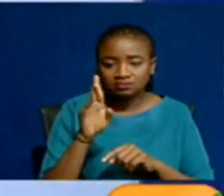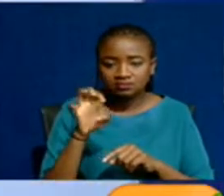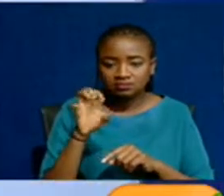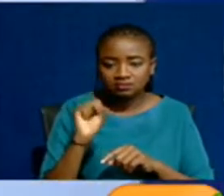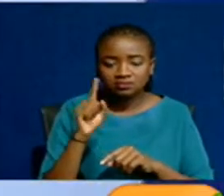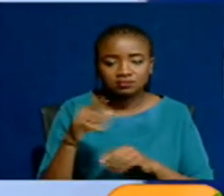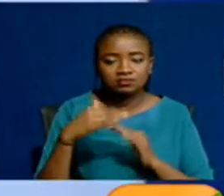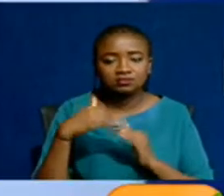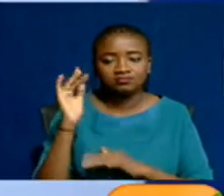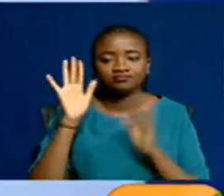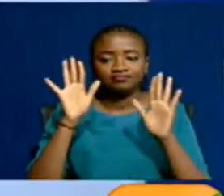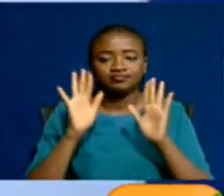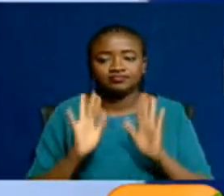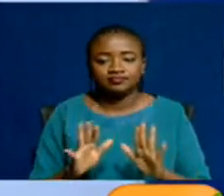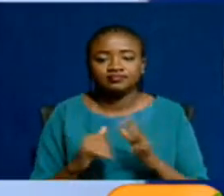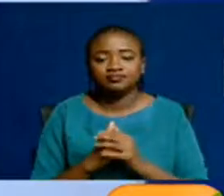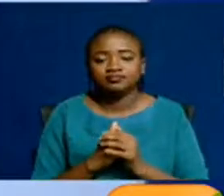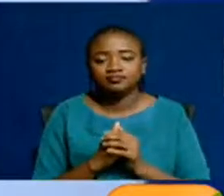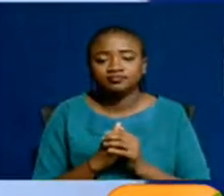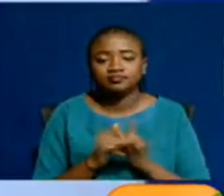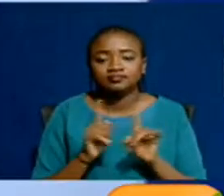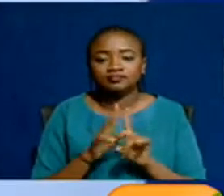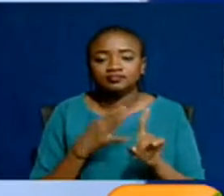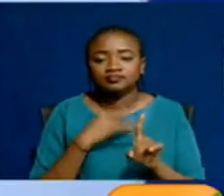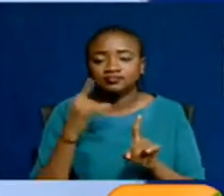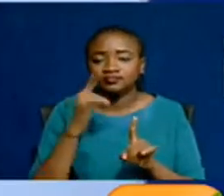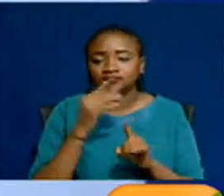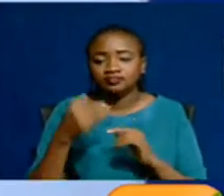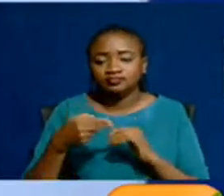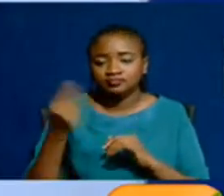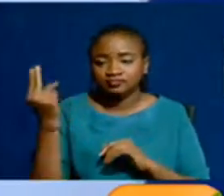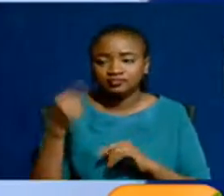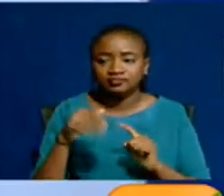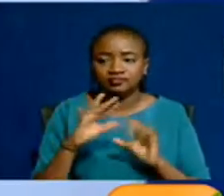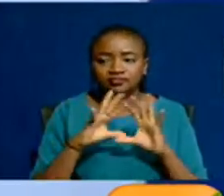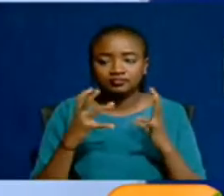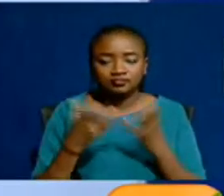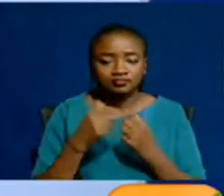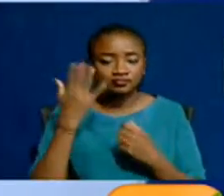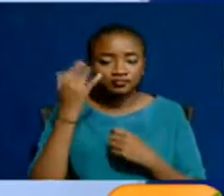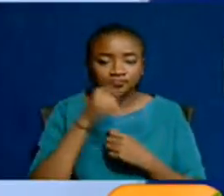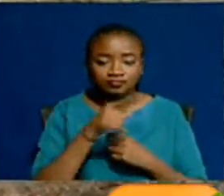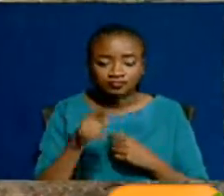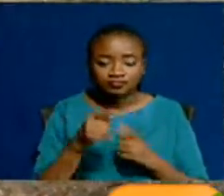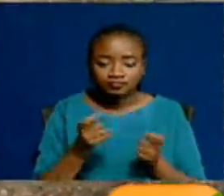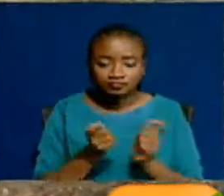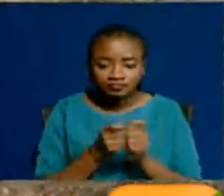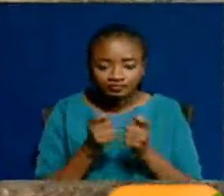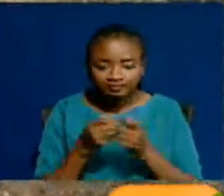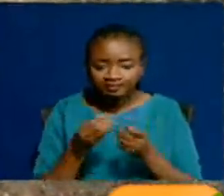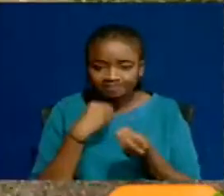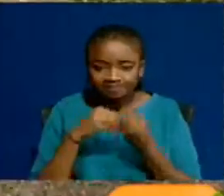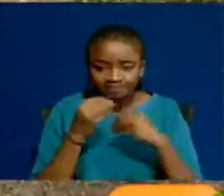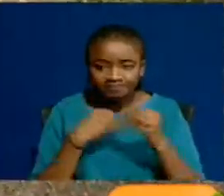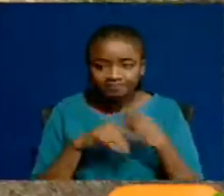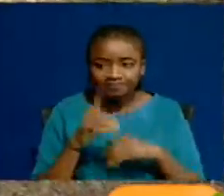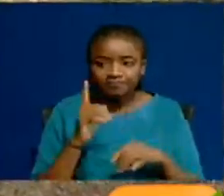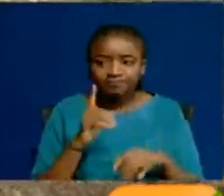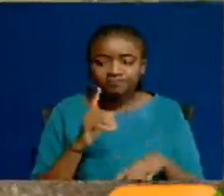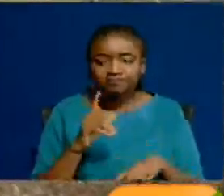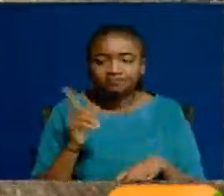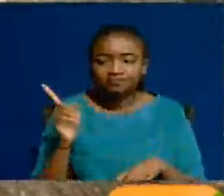species in the world. Because vultures, imagine, they feed on, during migration of